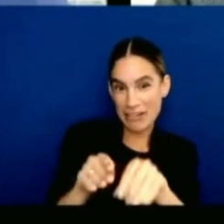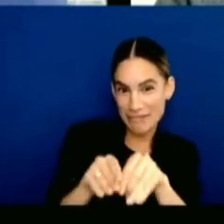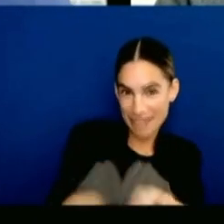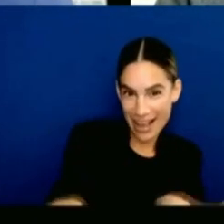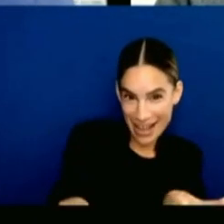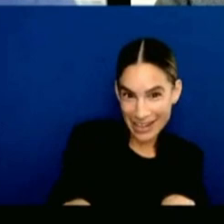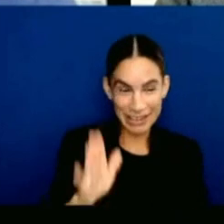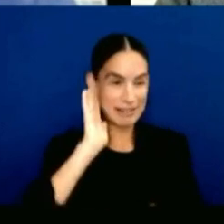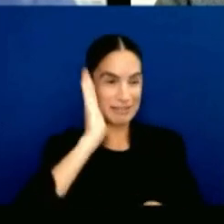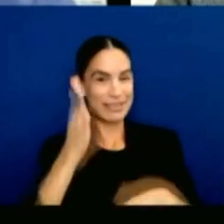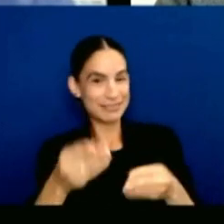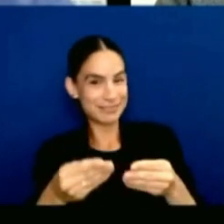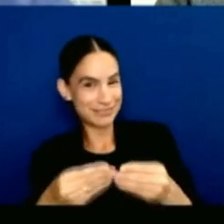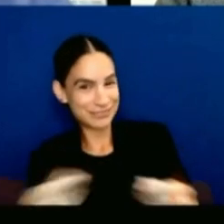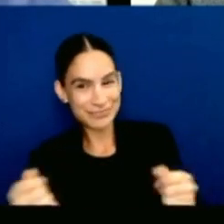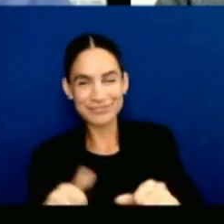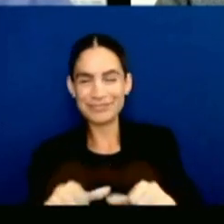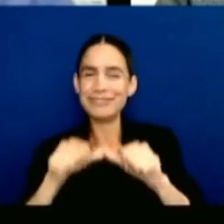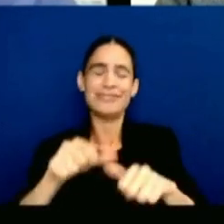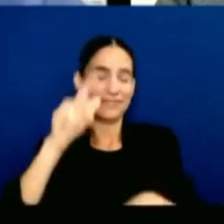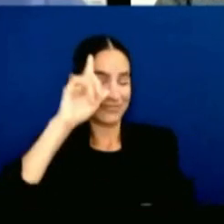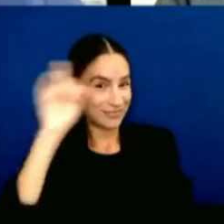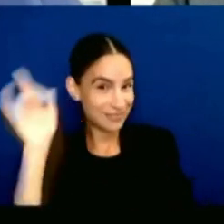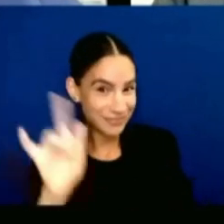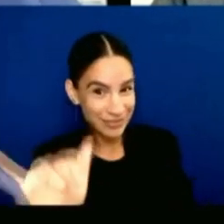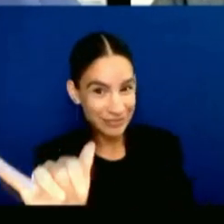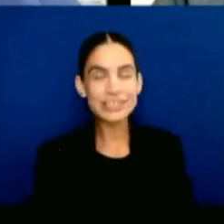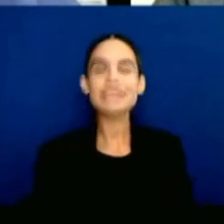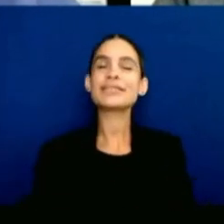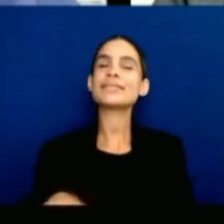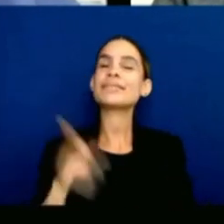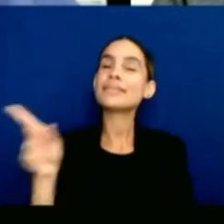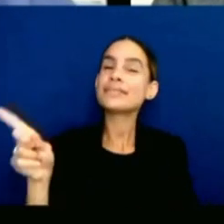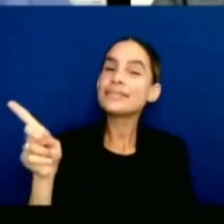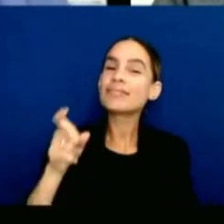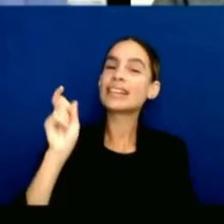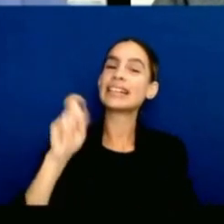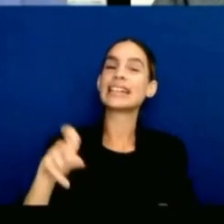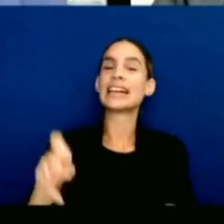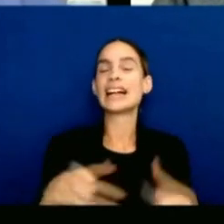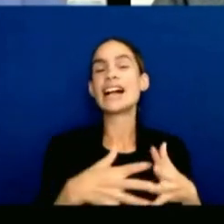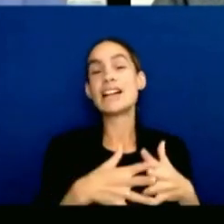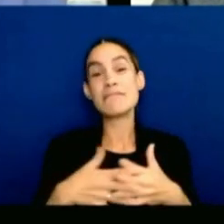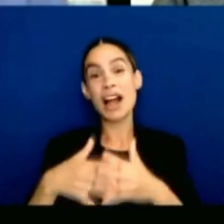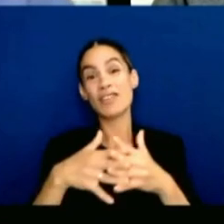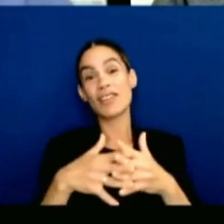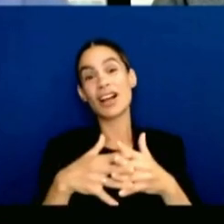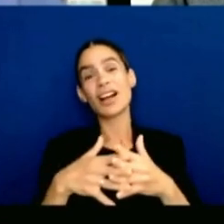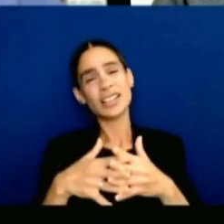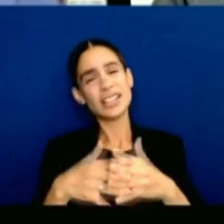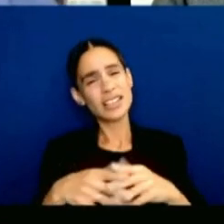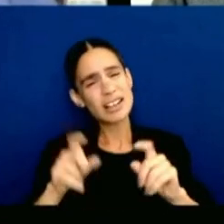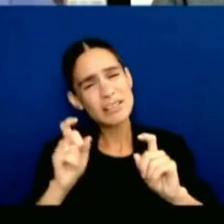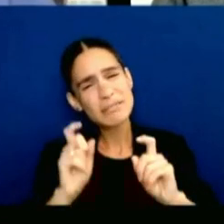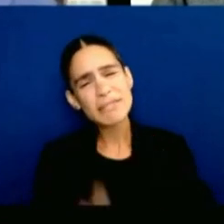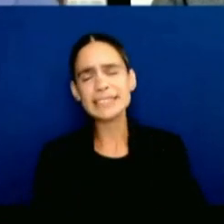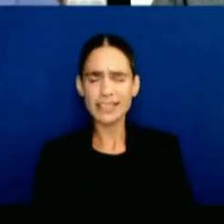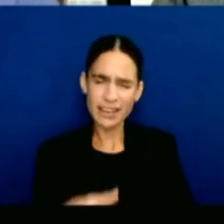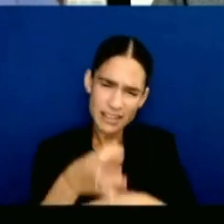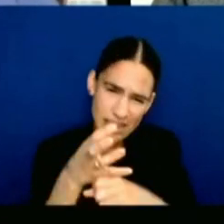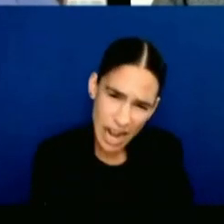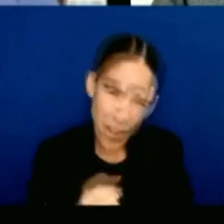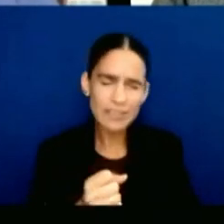just need all of the people in America to have that confidence, keep your optimism, keep your hope, and do the right